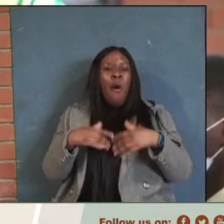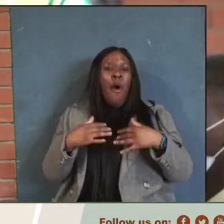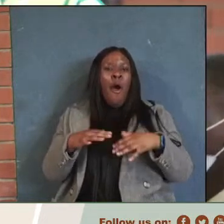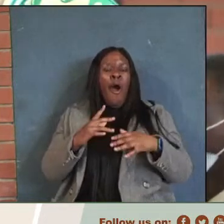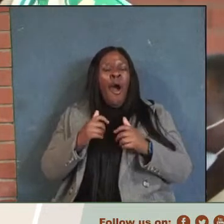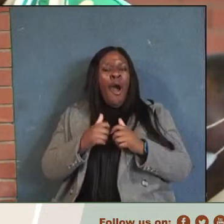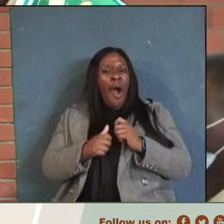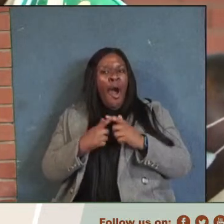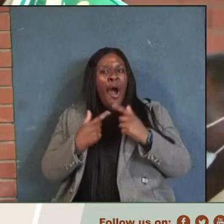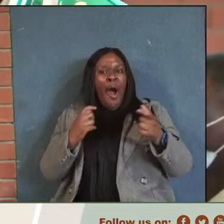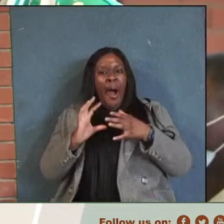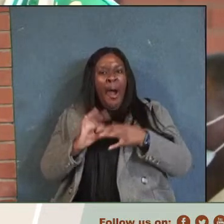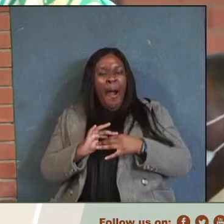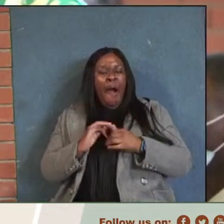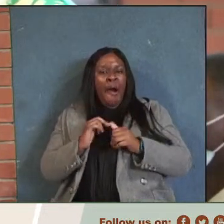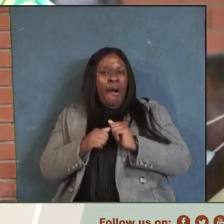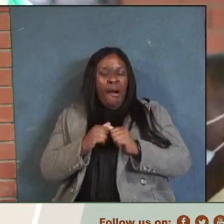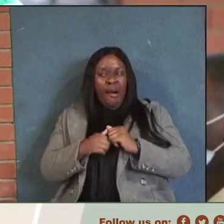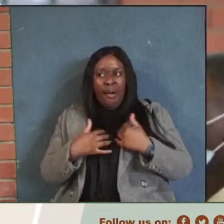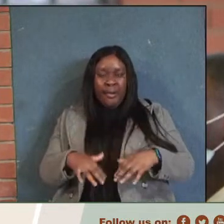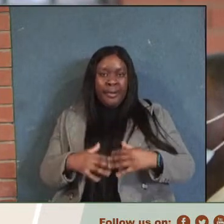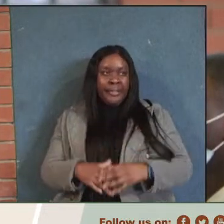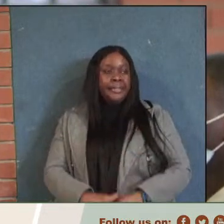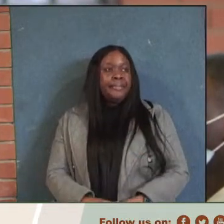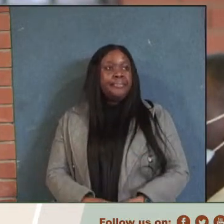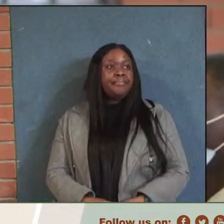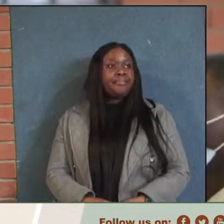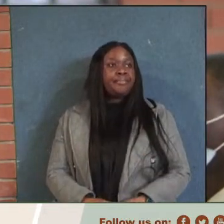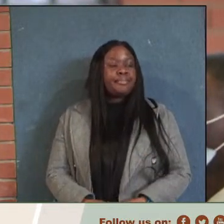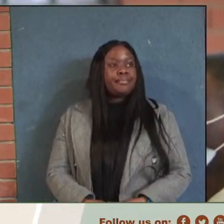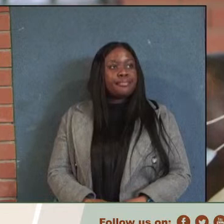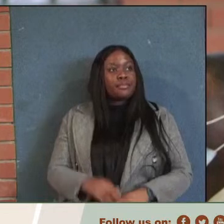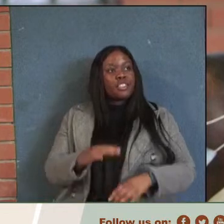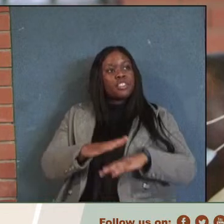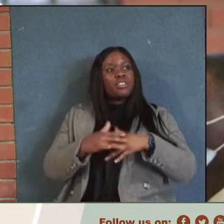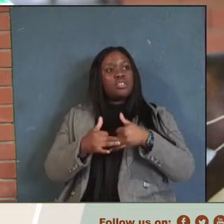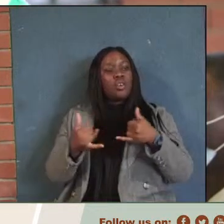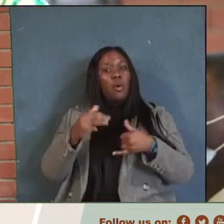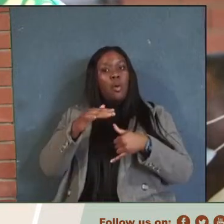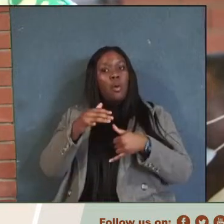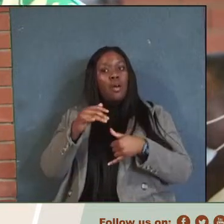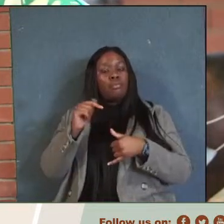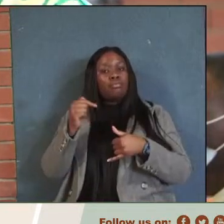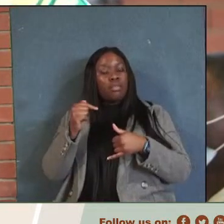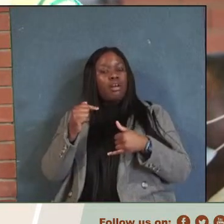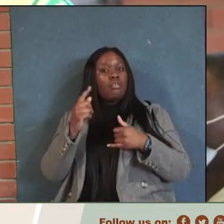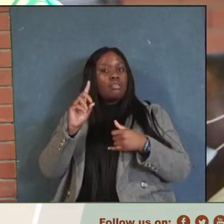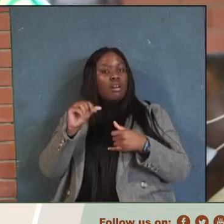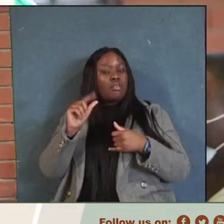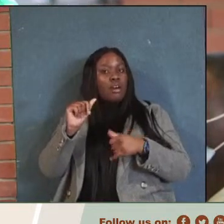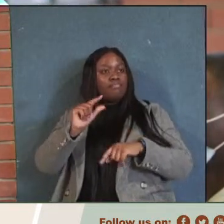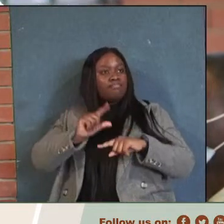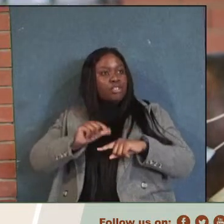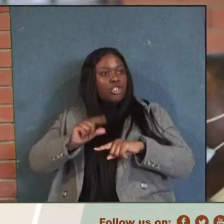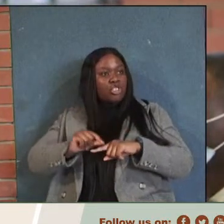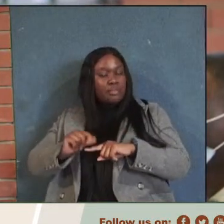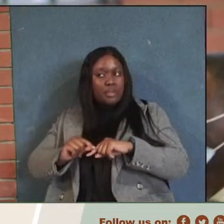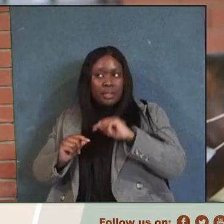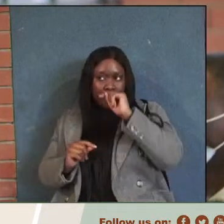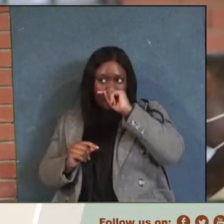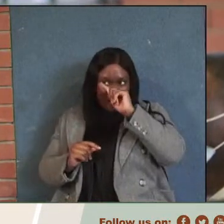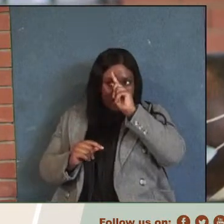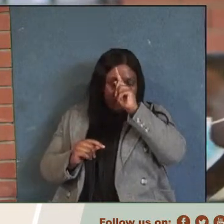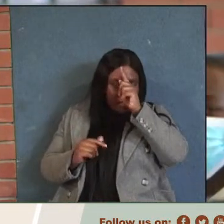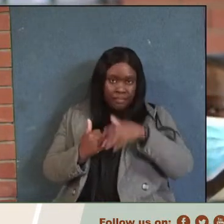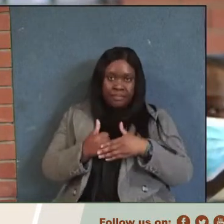be overstated. Moreover, the GDE online application can significantly improve data management and analysis. It allows